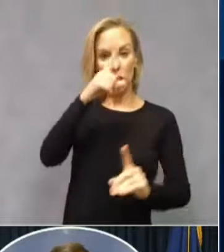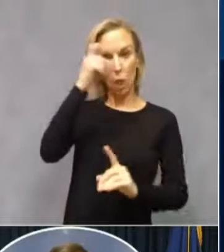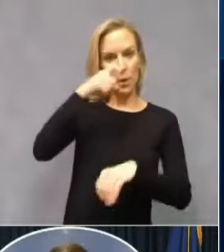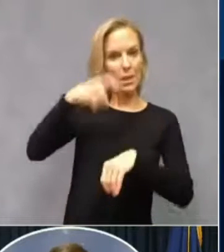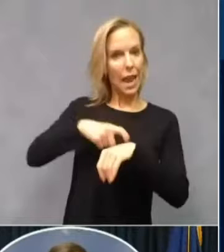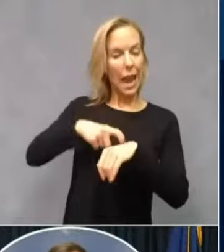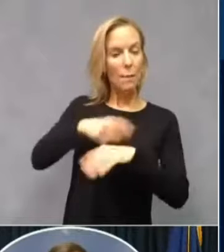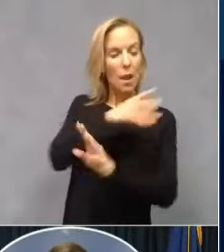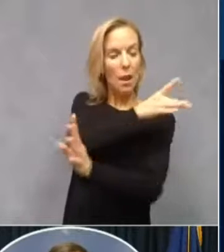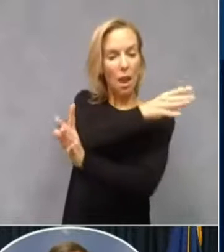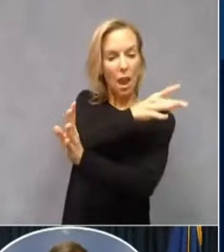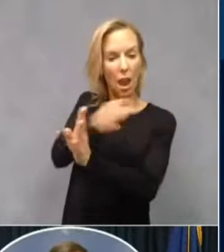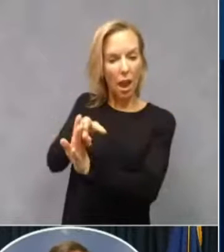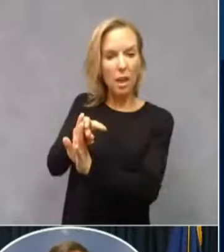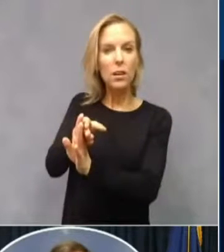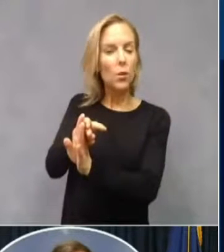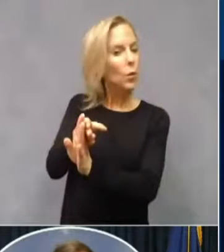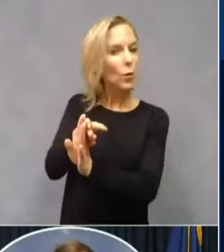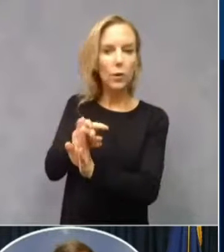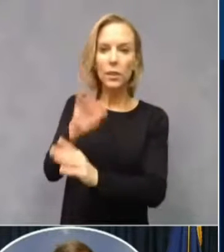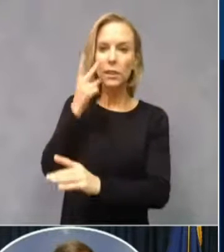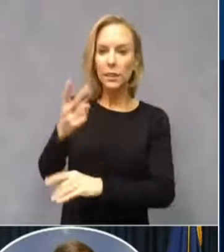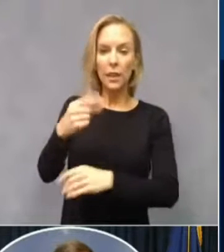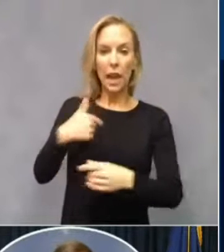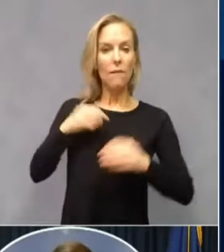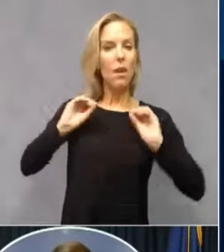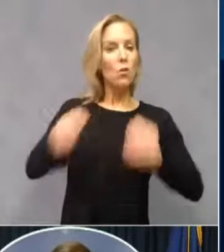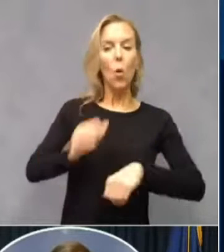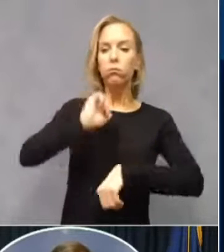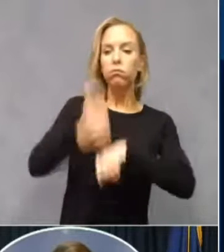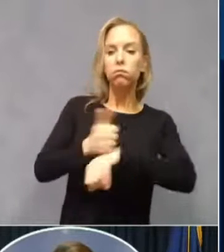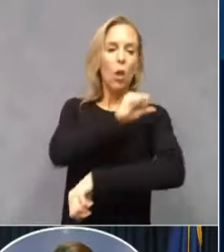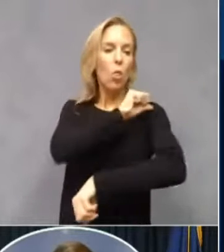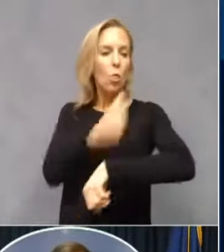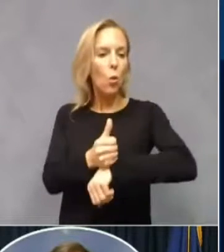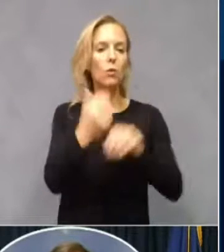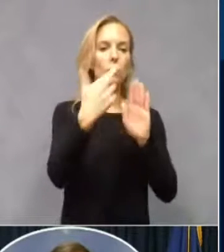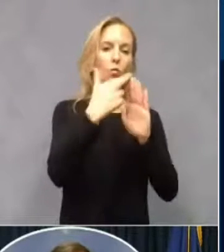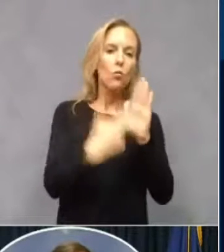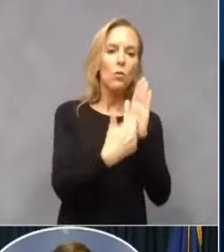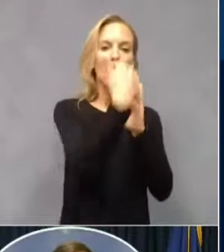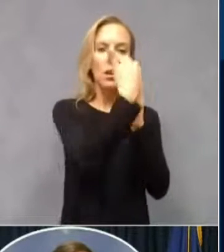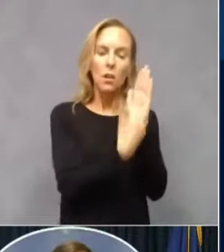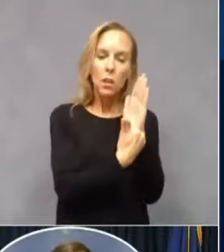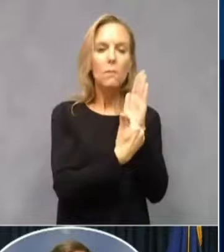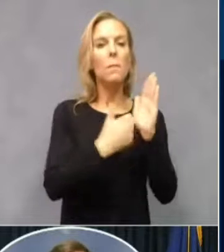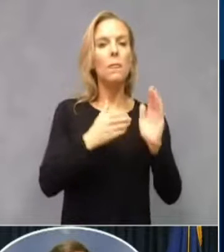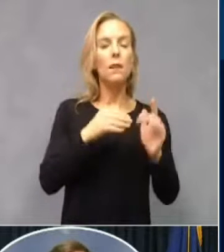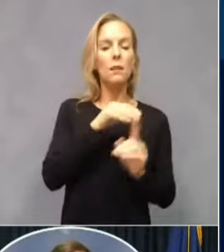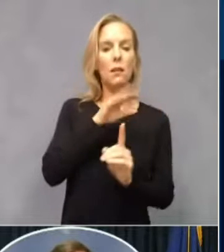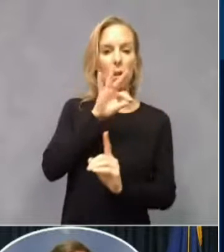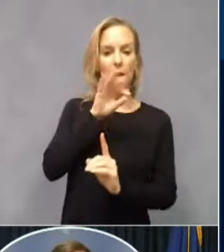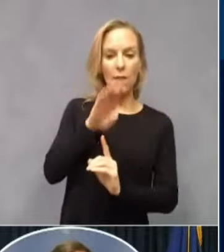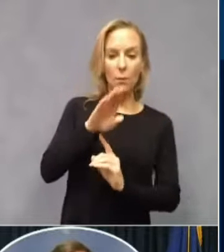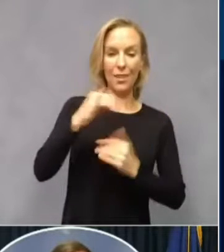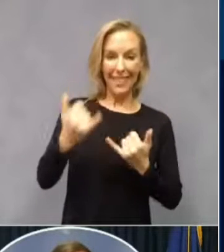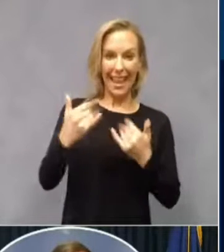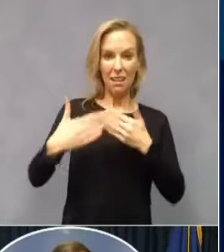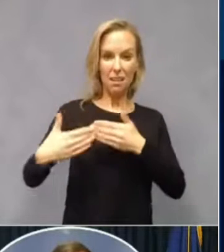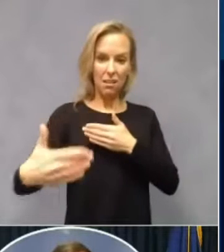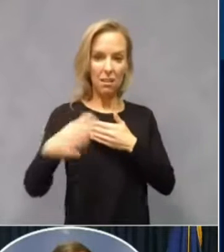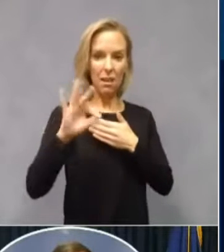by not having authority and ability to fight this virus in January and February and March as we're getting this vaccine